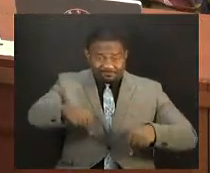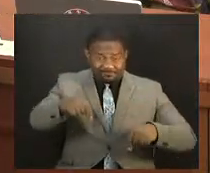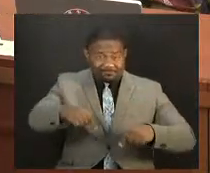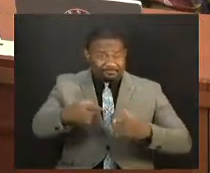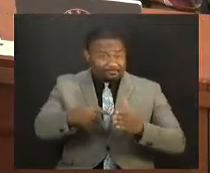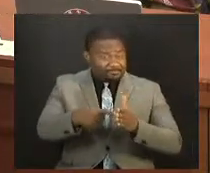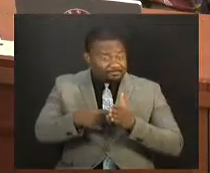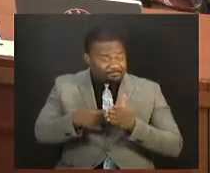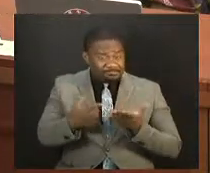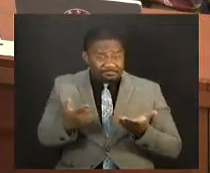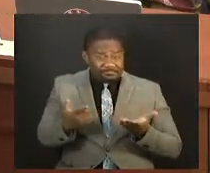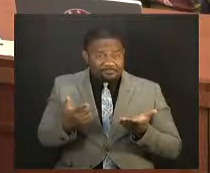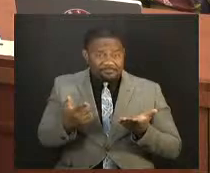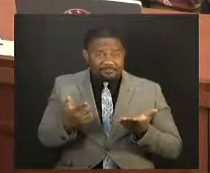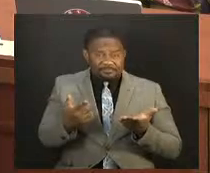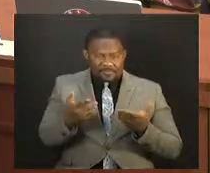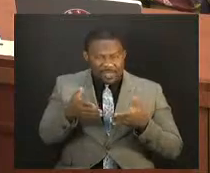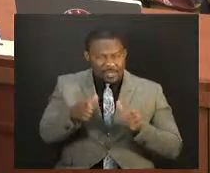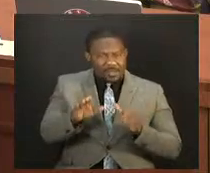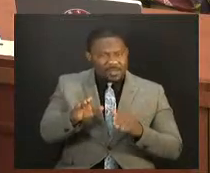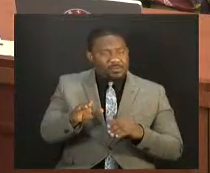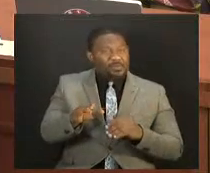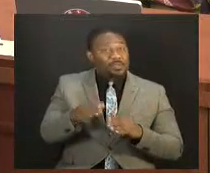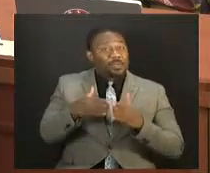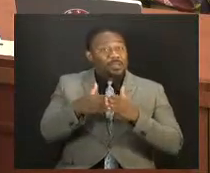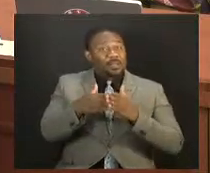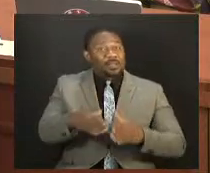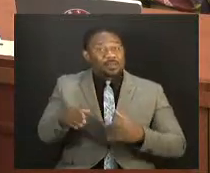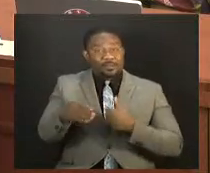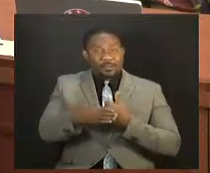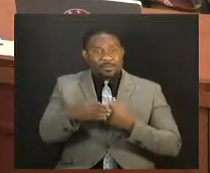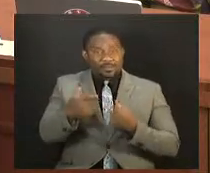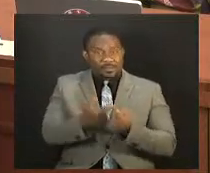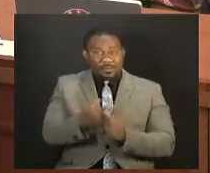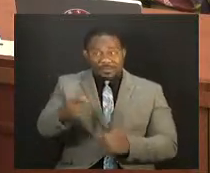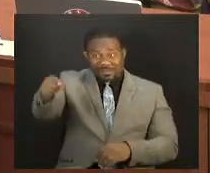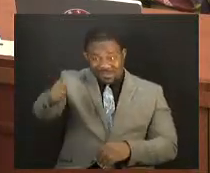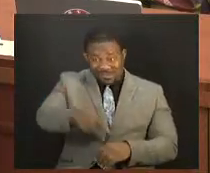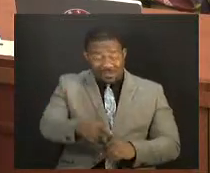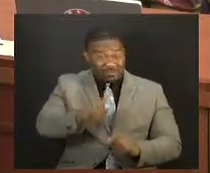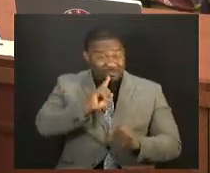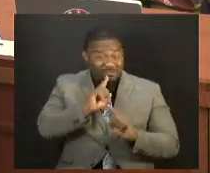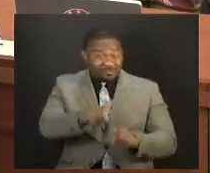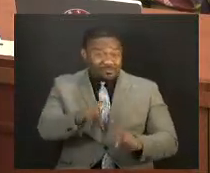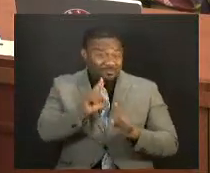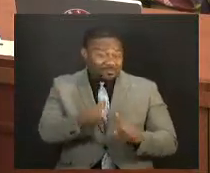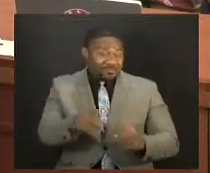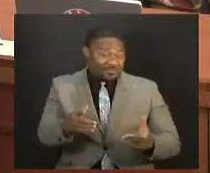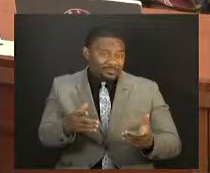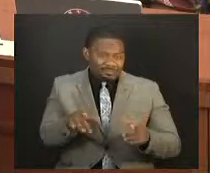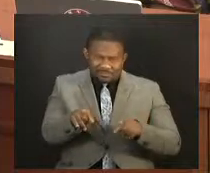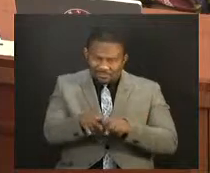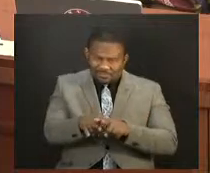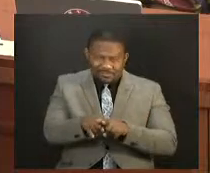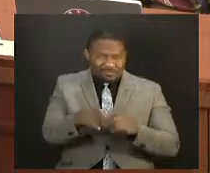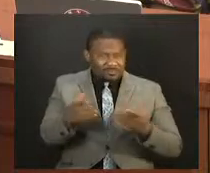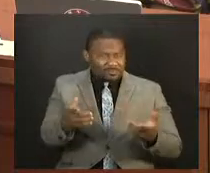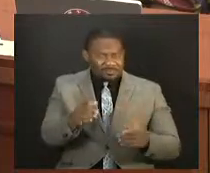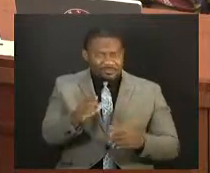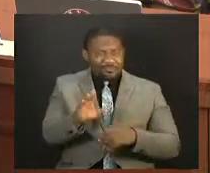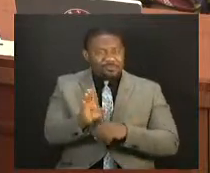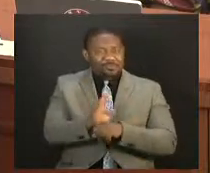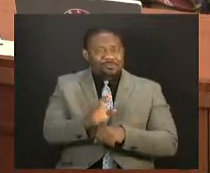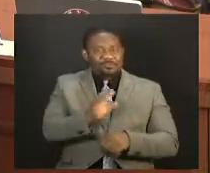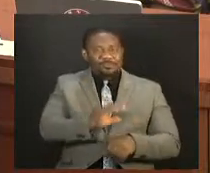for the governor to come and answer the question. And at Business Committee, they agreed.